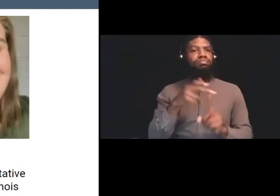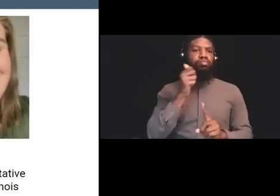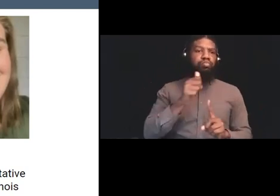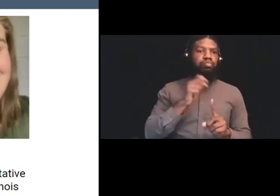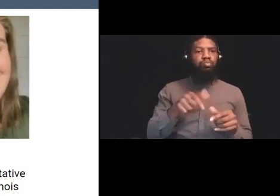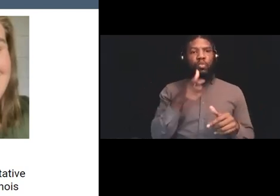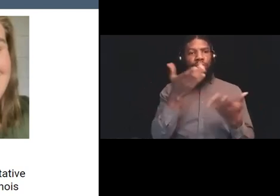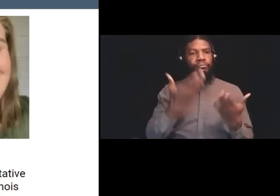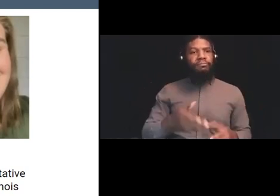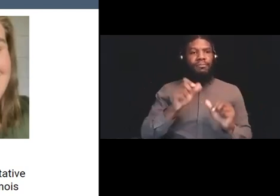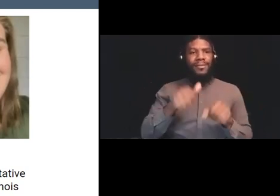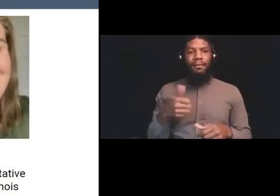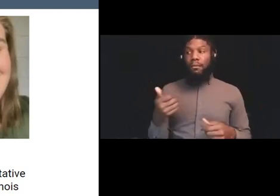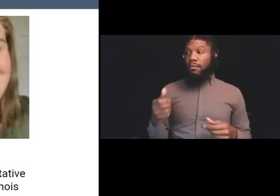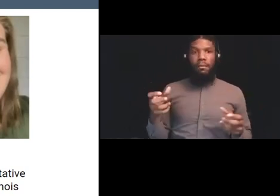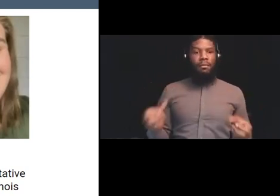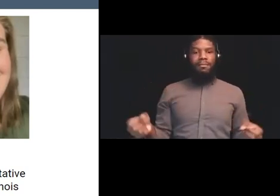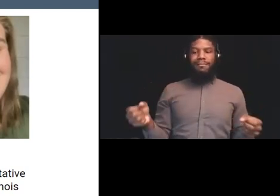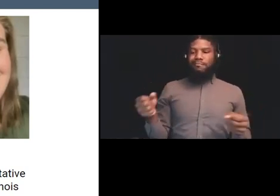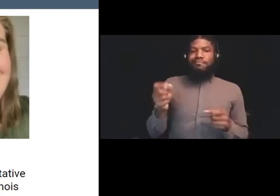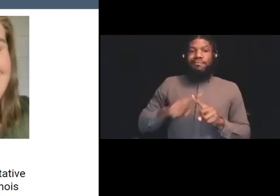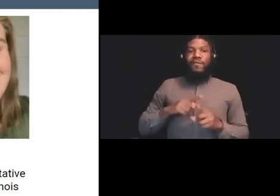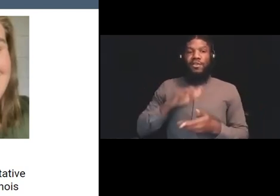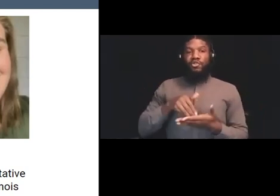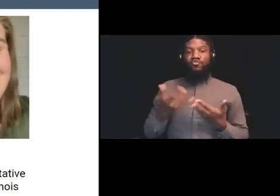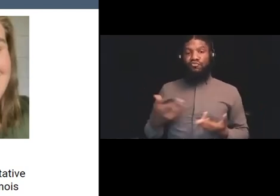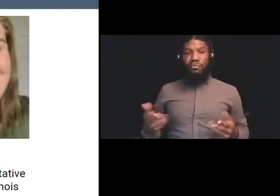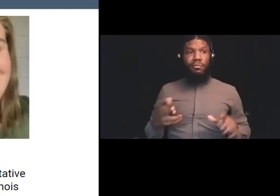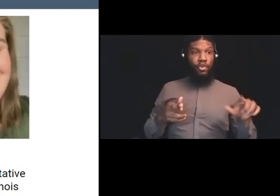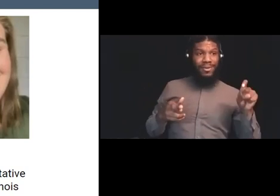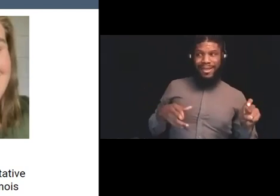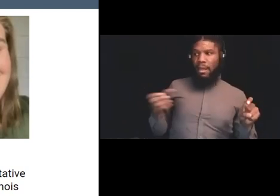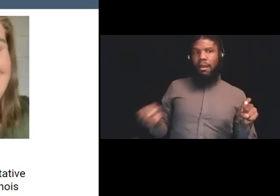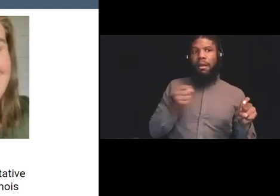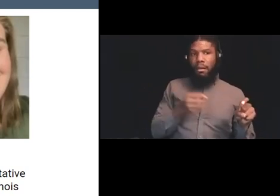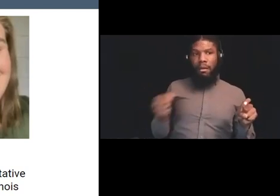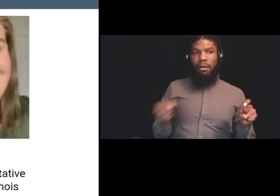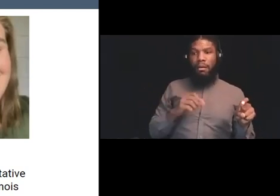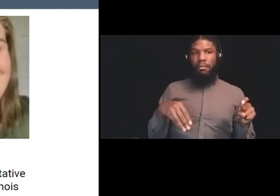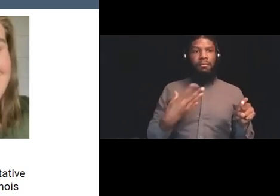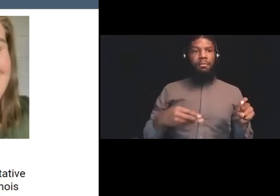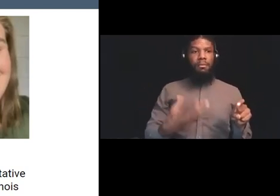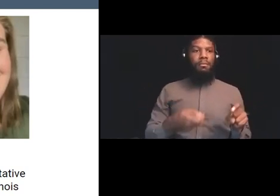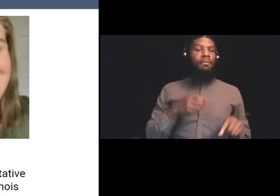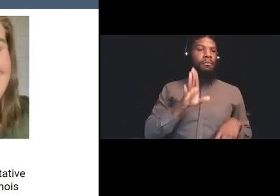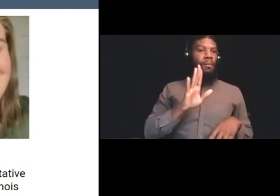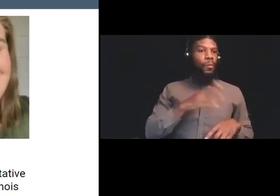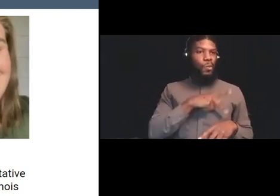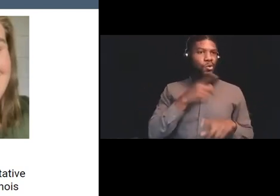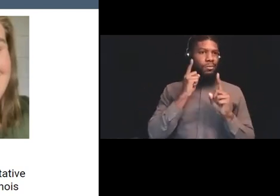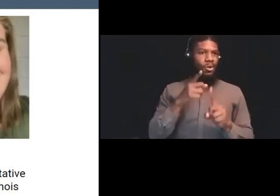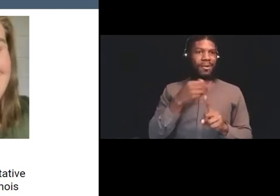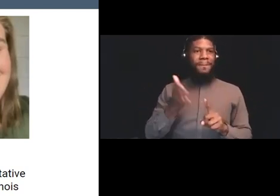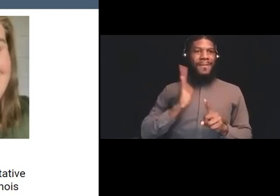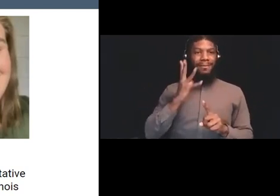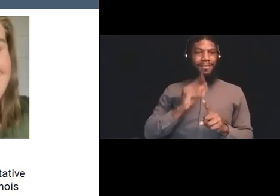center resources to an individual writer's needs, personal goals, and past experiences. Also, shout out to Anna,